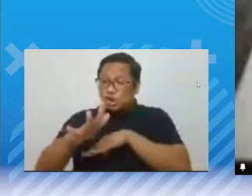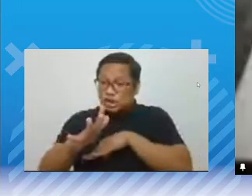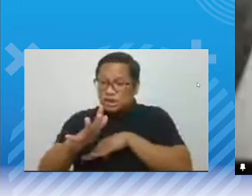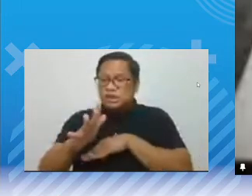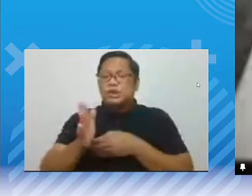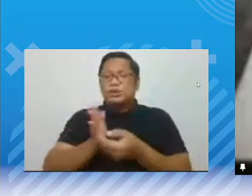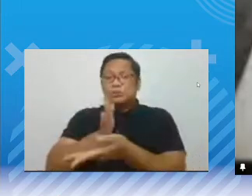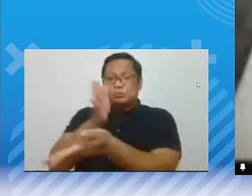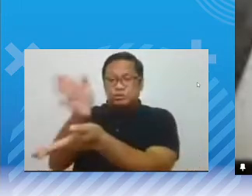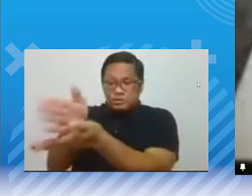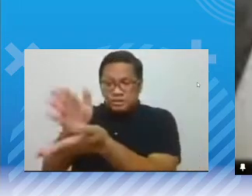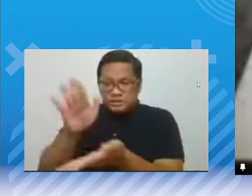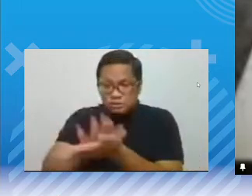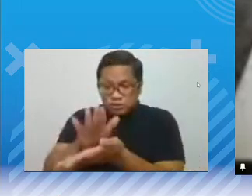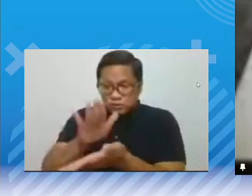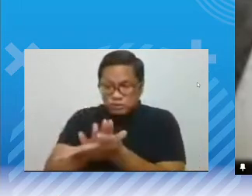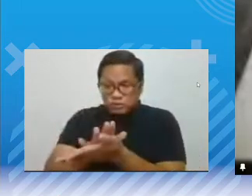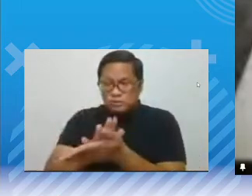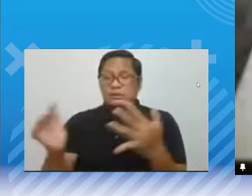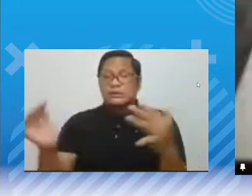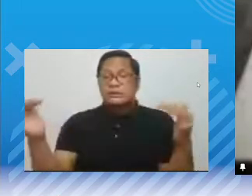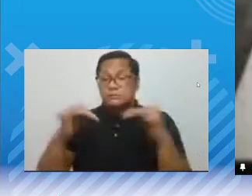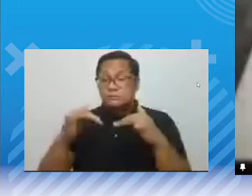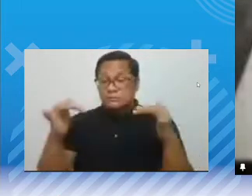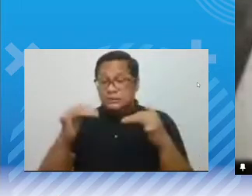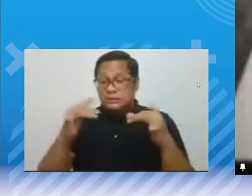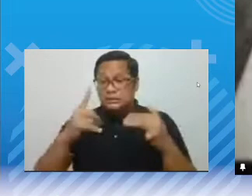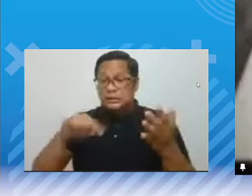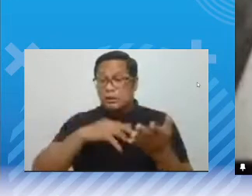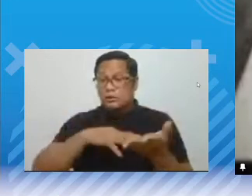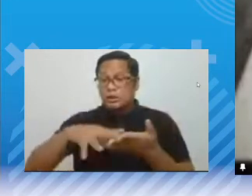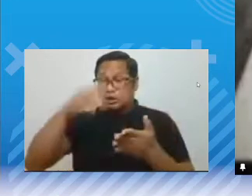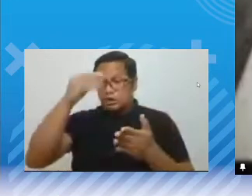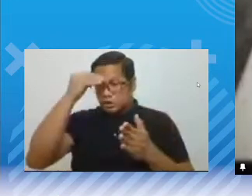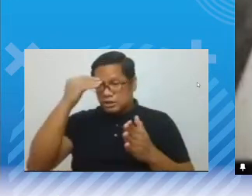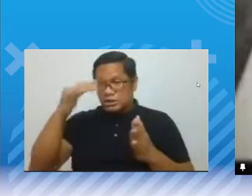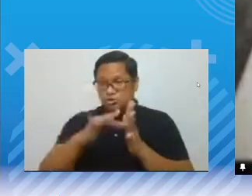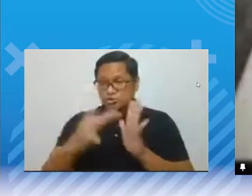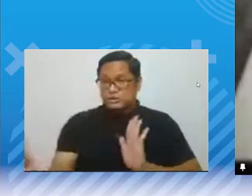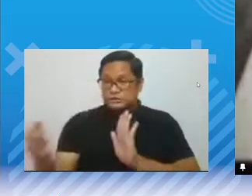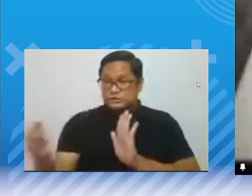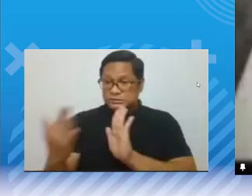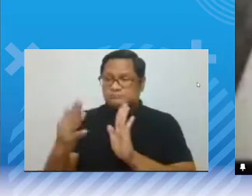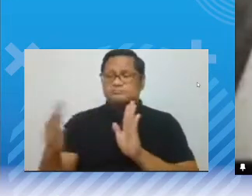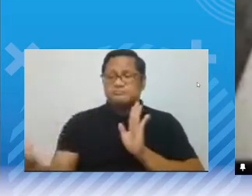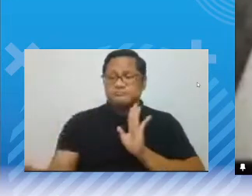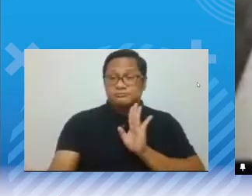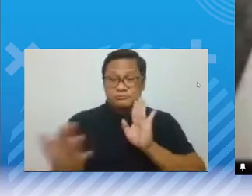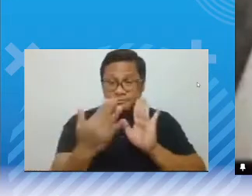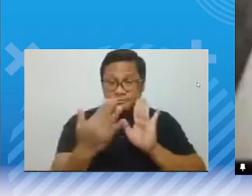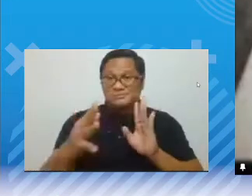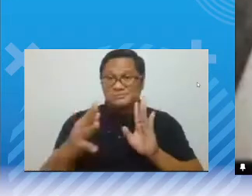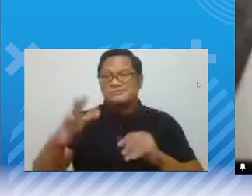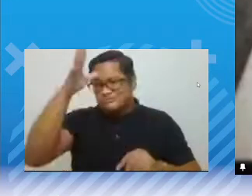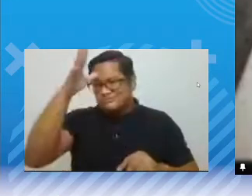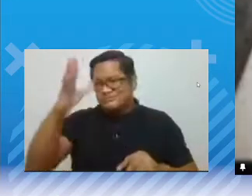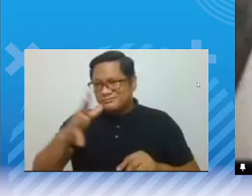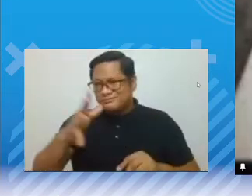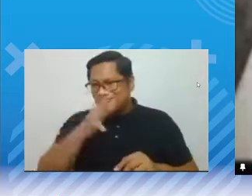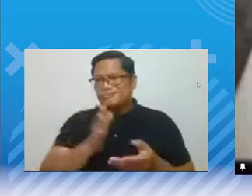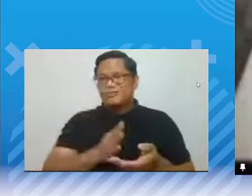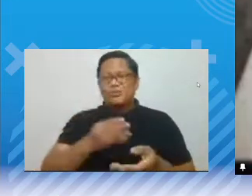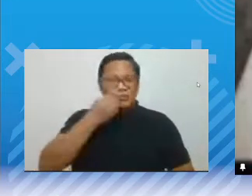to school, meeting our learners face to face, meeting their parents face to face, going home